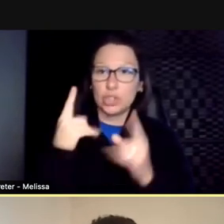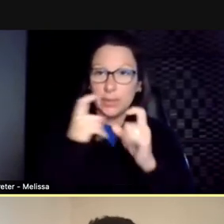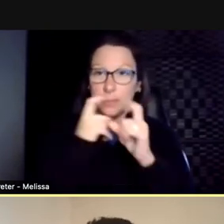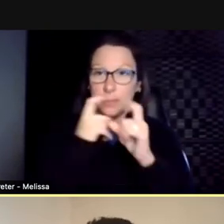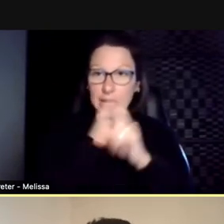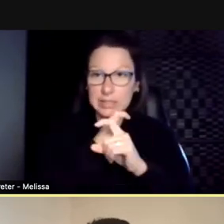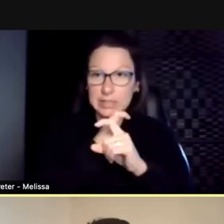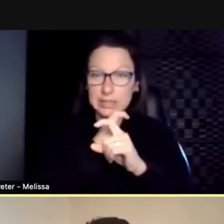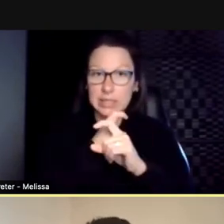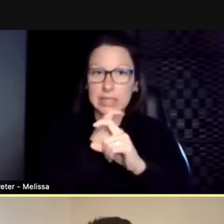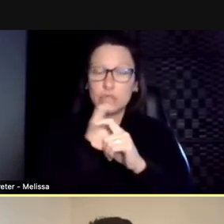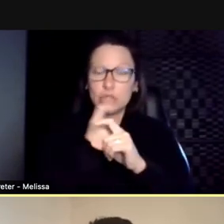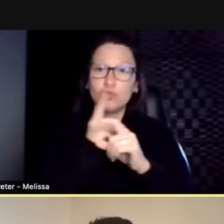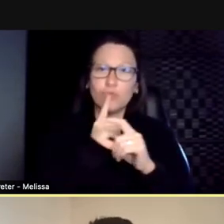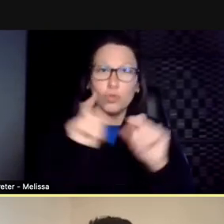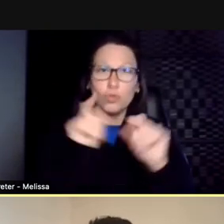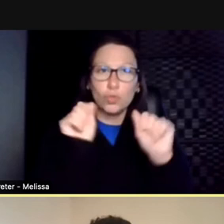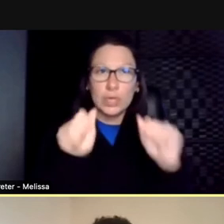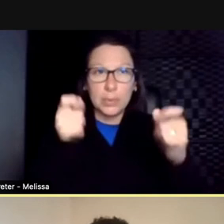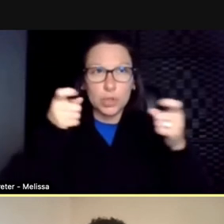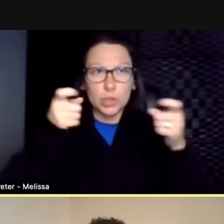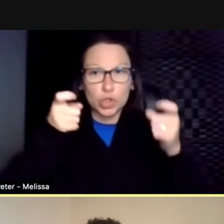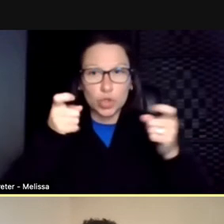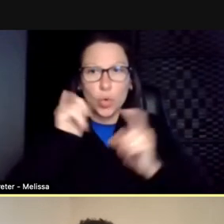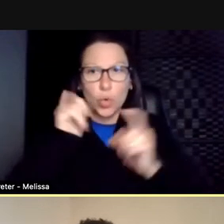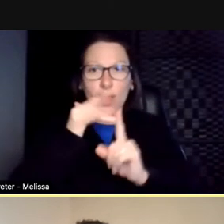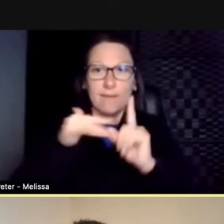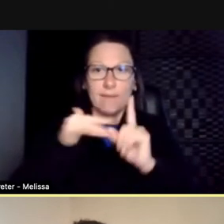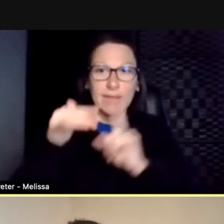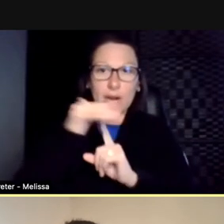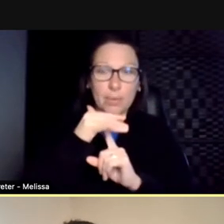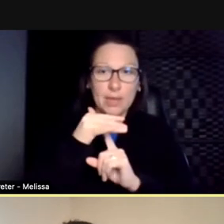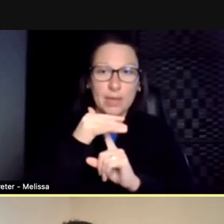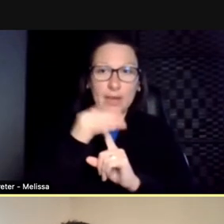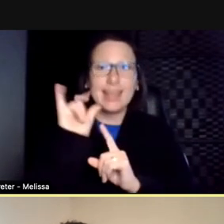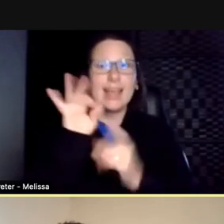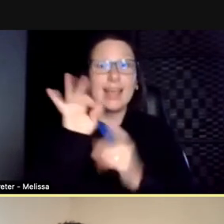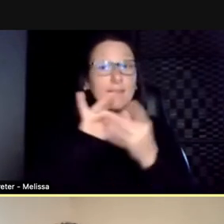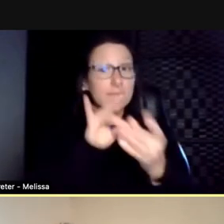phase 1 for anything visual related. Anything that is not